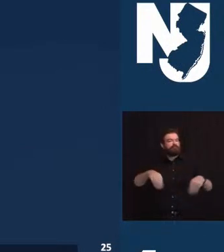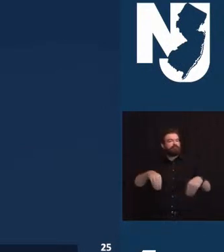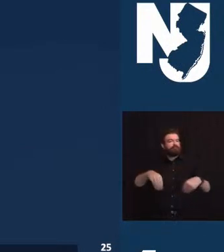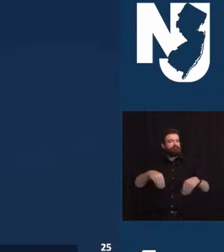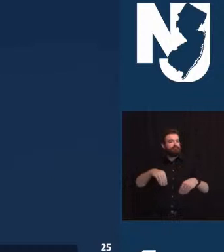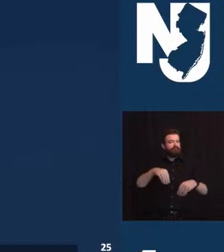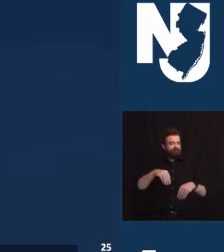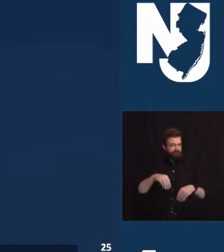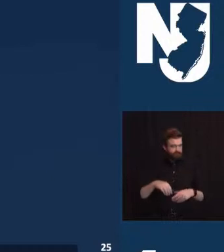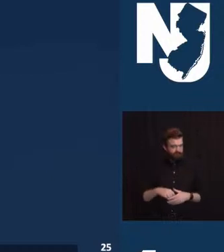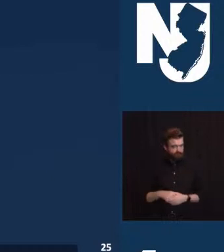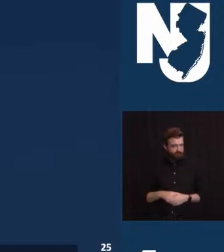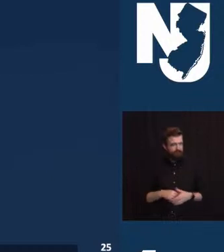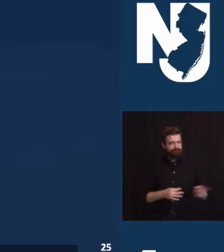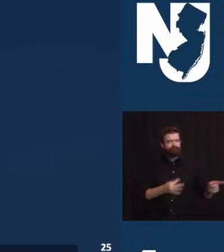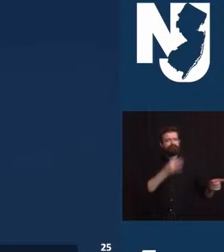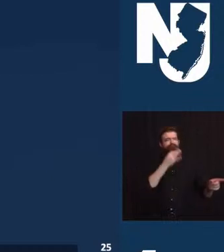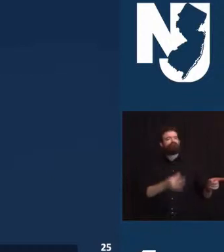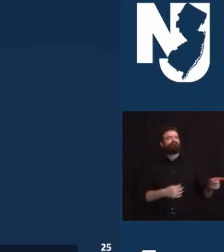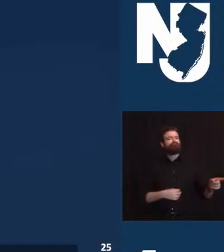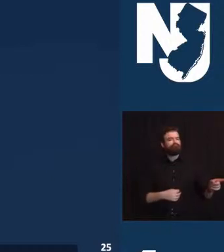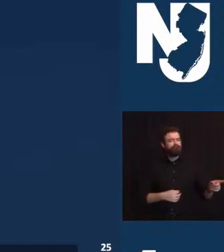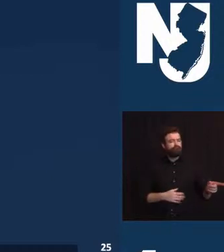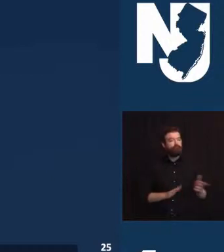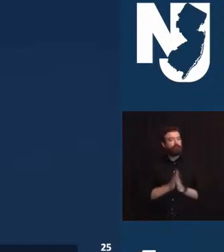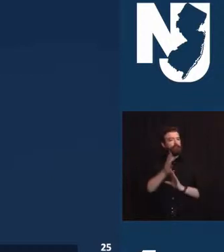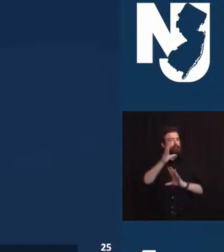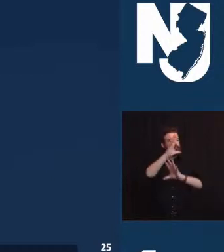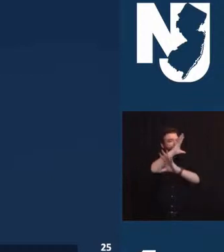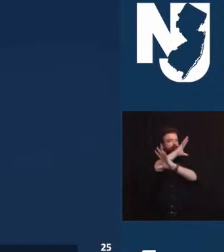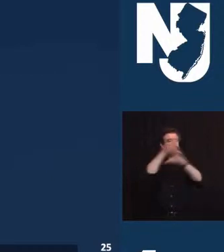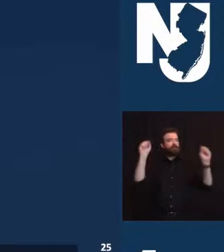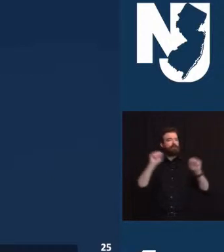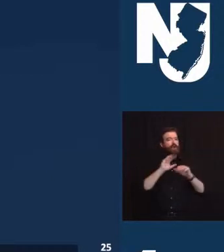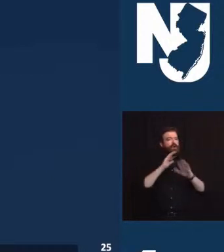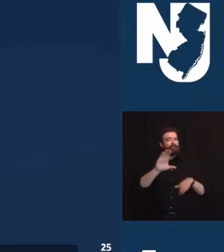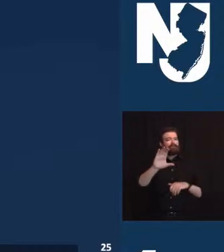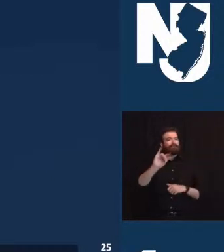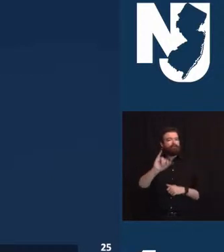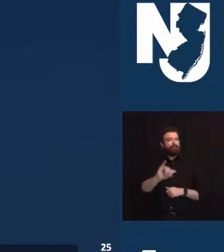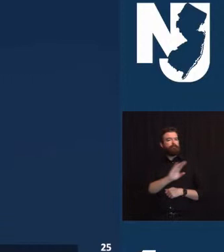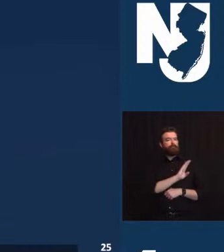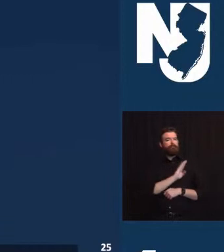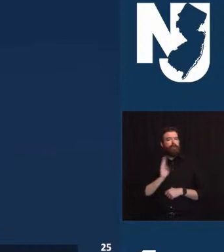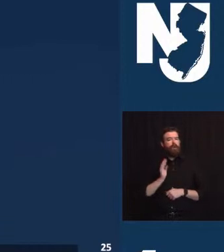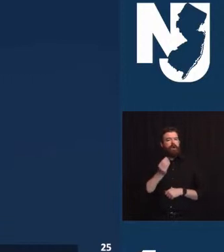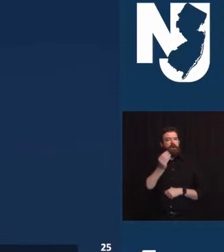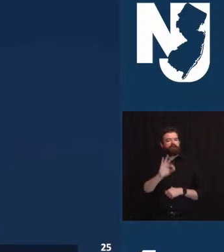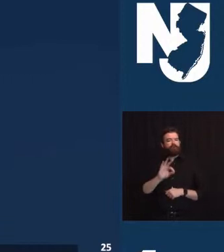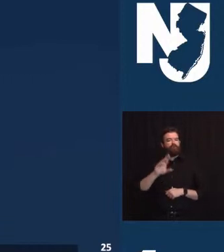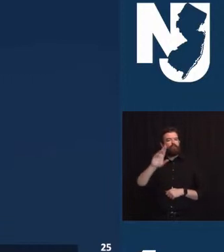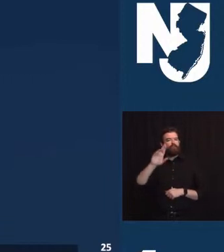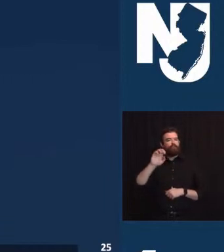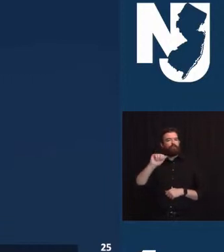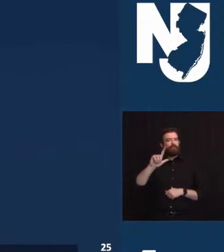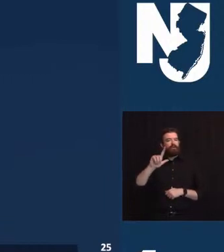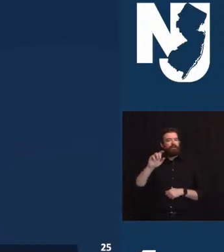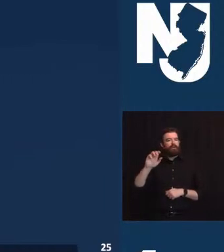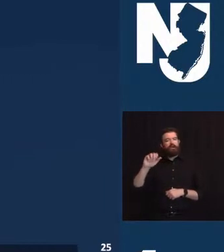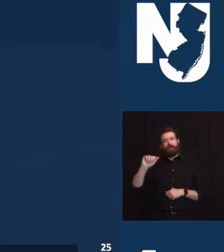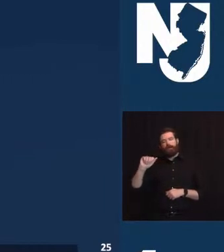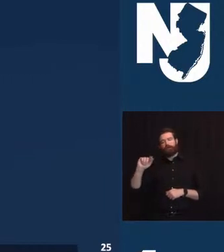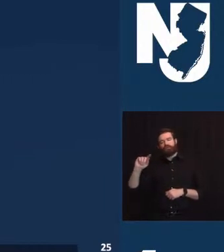would become president of the Ocean City Board of Realtors. I think I said Ocean County when I meant Ocean City.